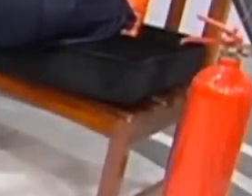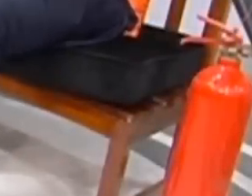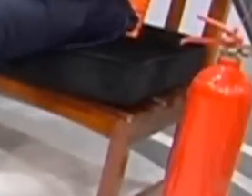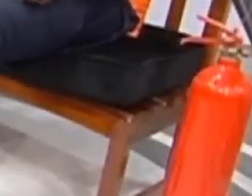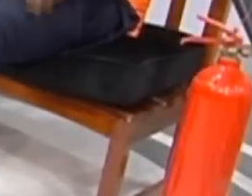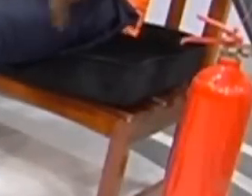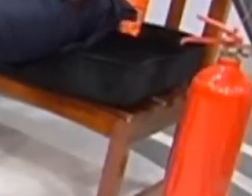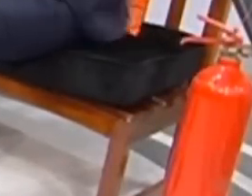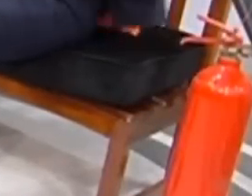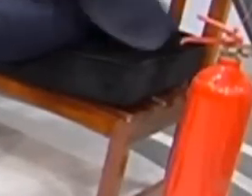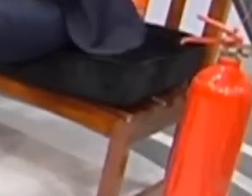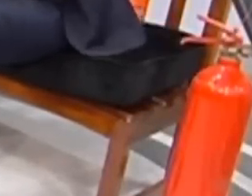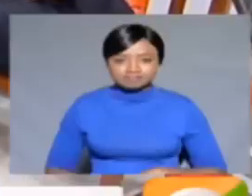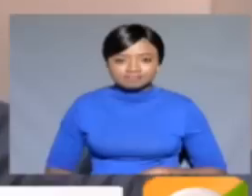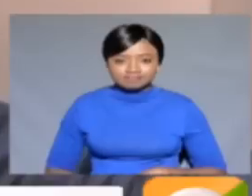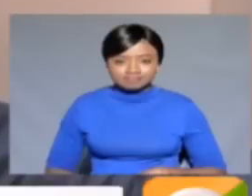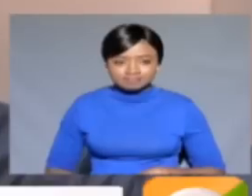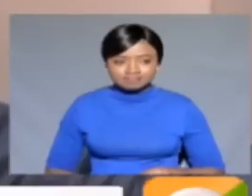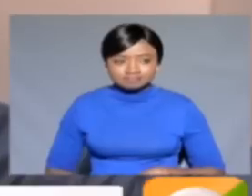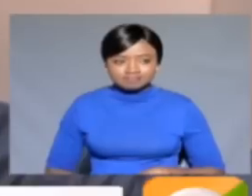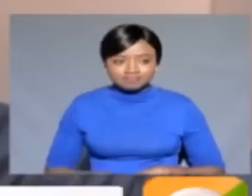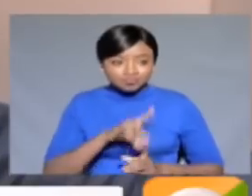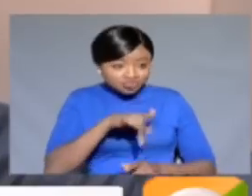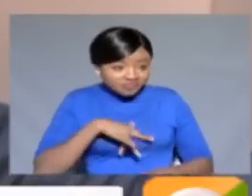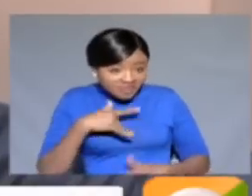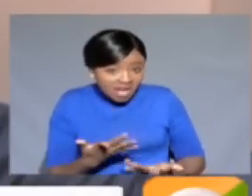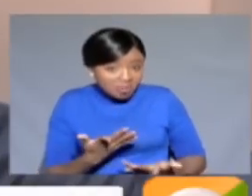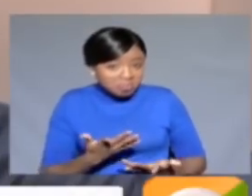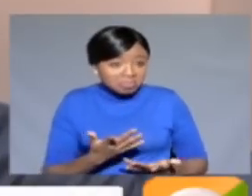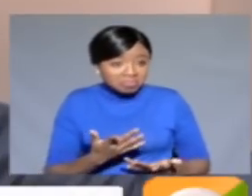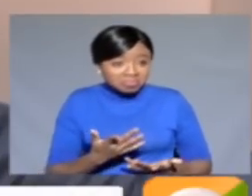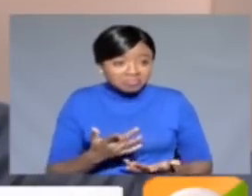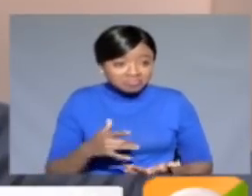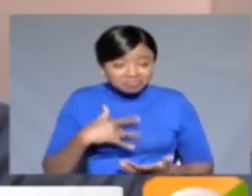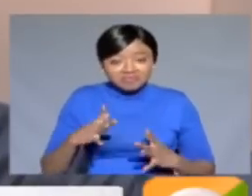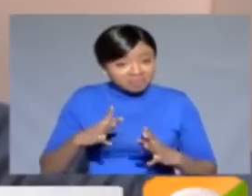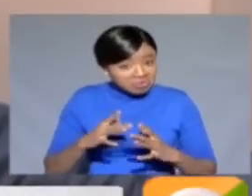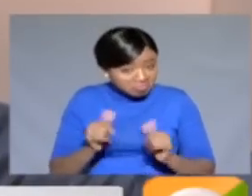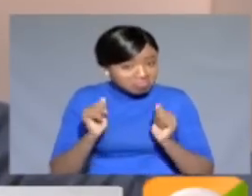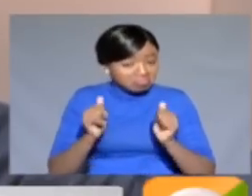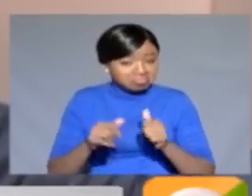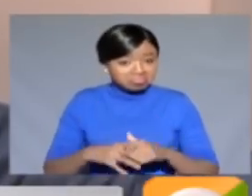How are you feeling? How's your health right now? I'm feeling pretty good. You know, the drugs help.